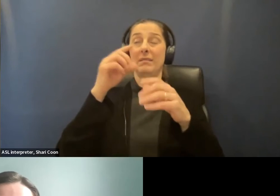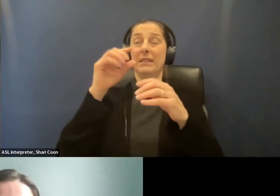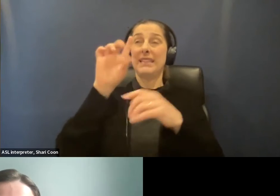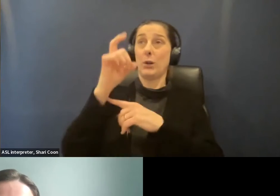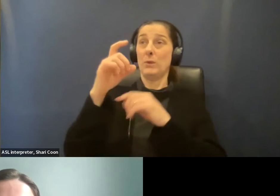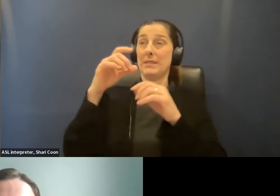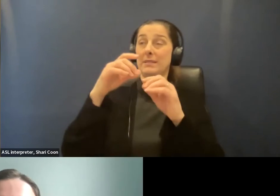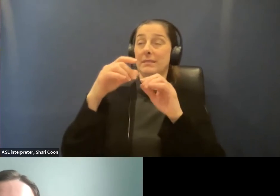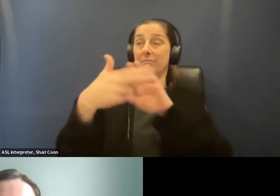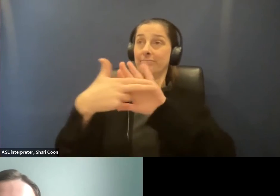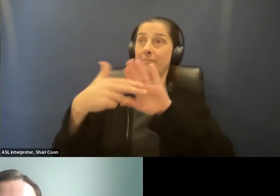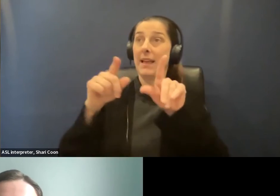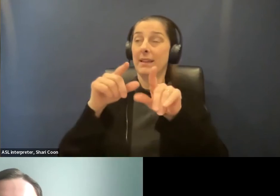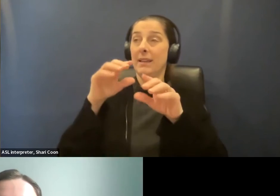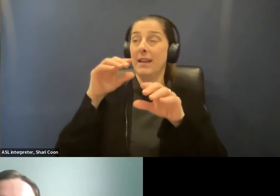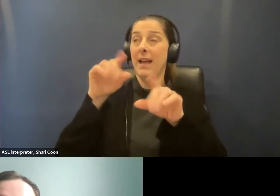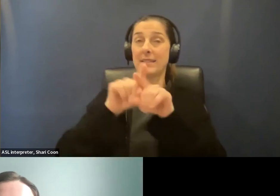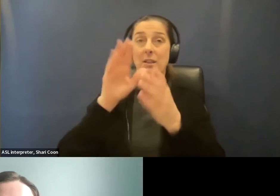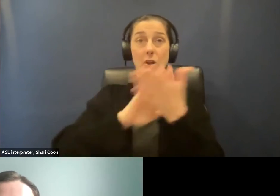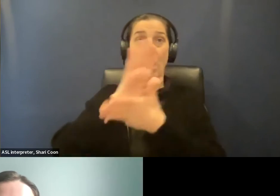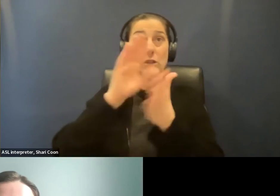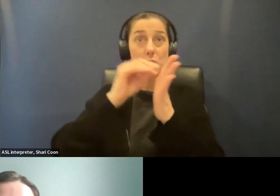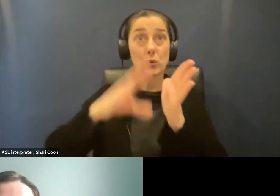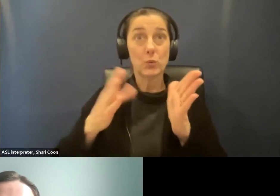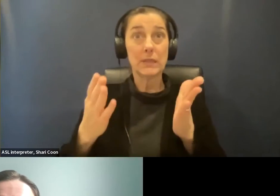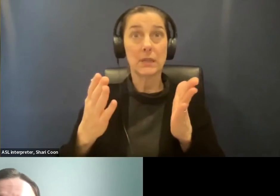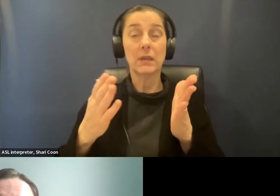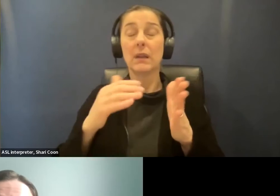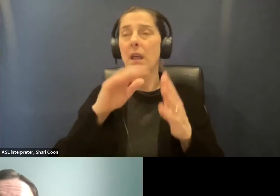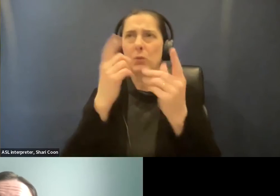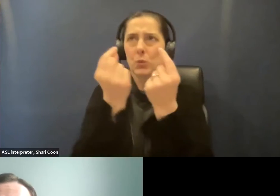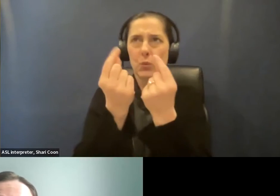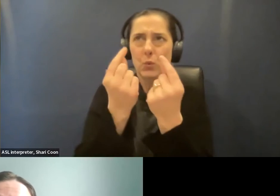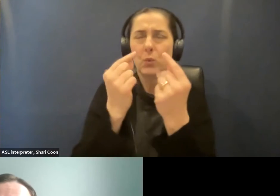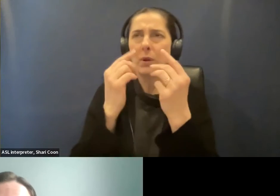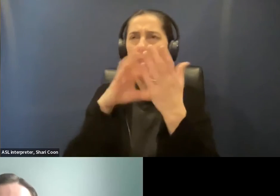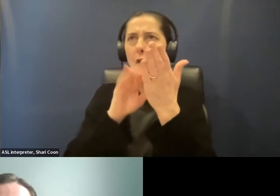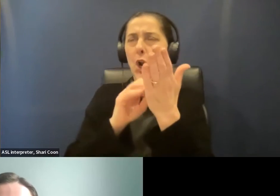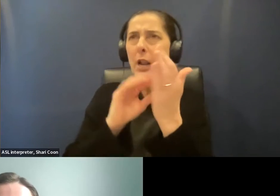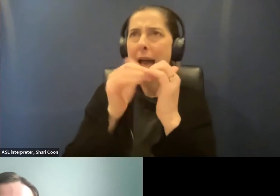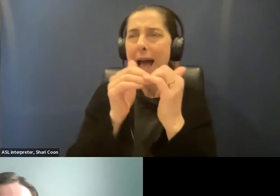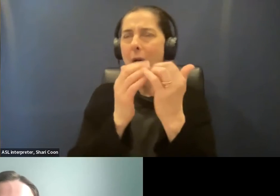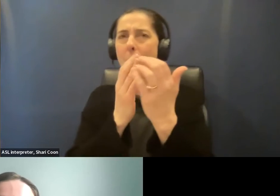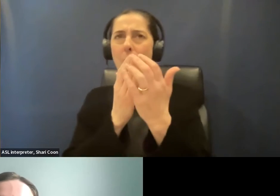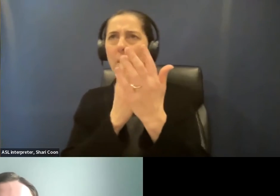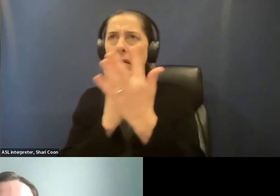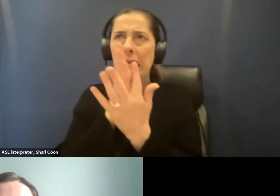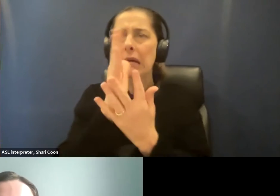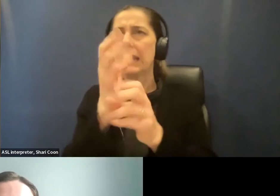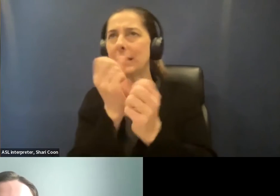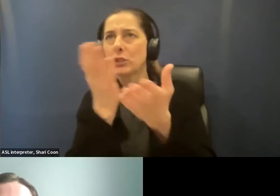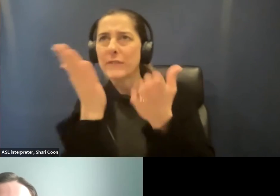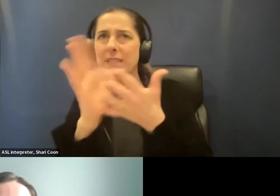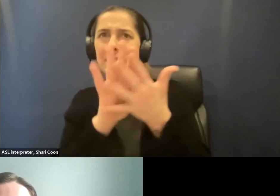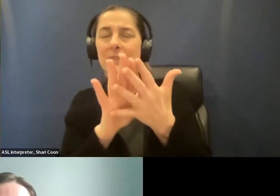you know, in working with my students too, so many students are experiencing for possibly the first time the need to kind of reach out,